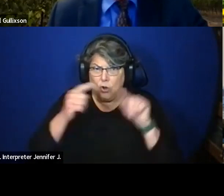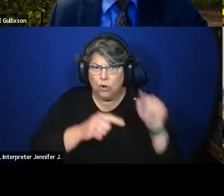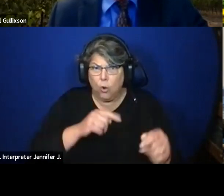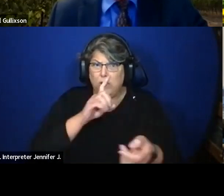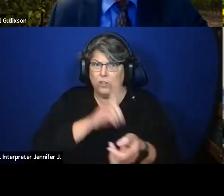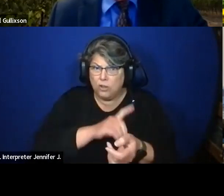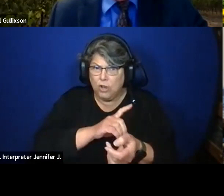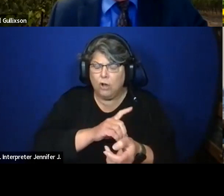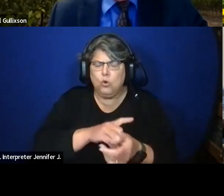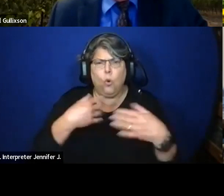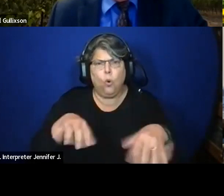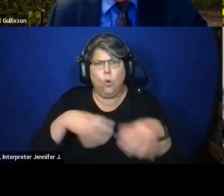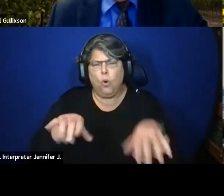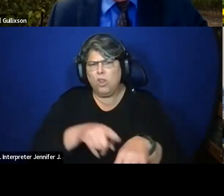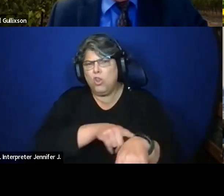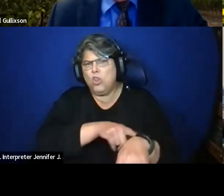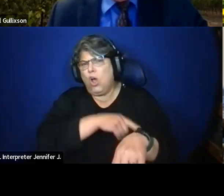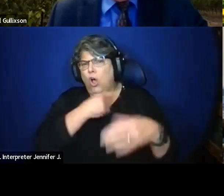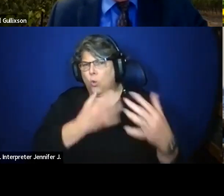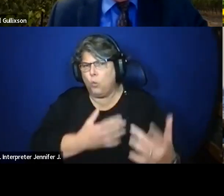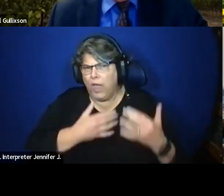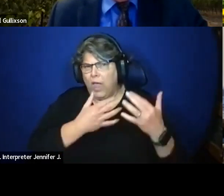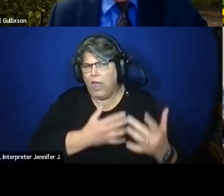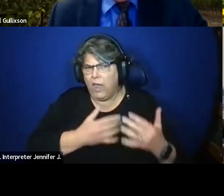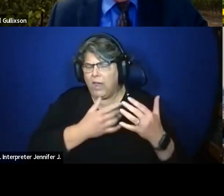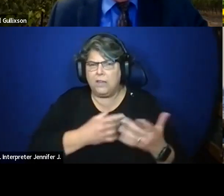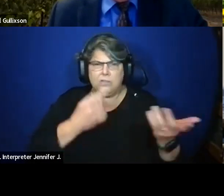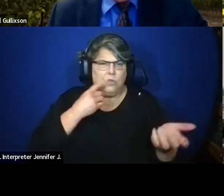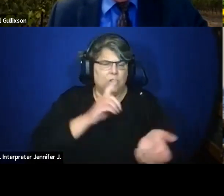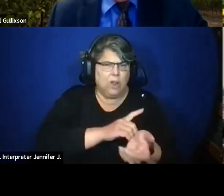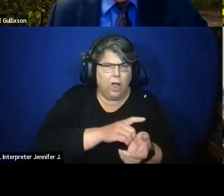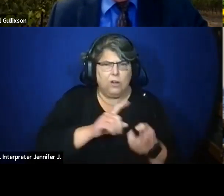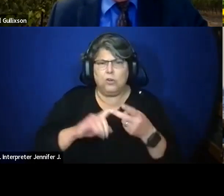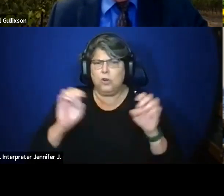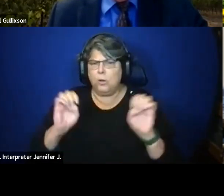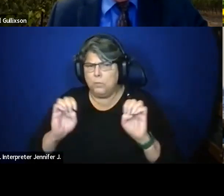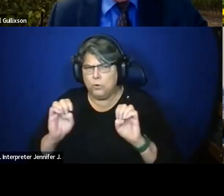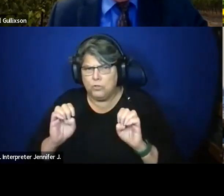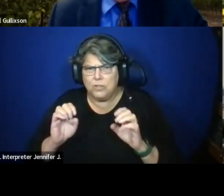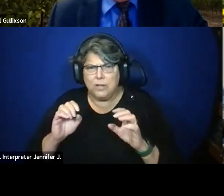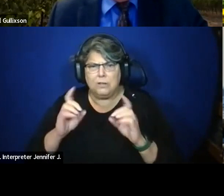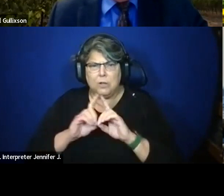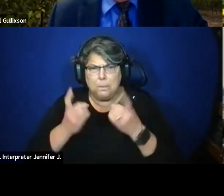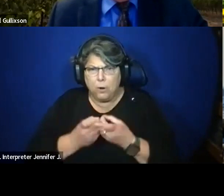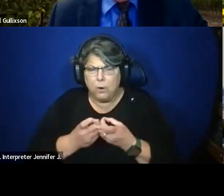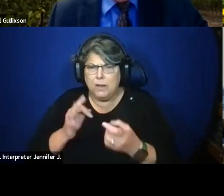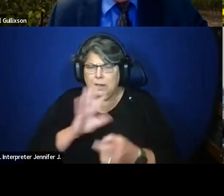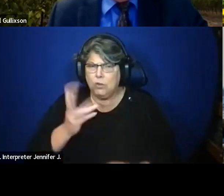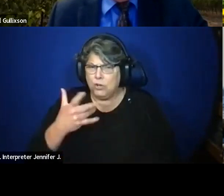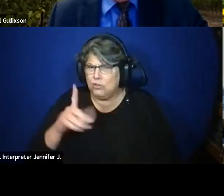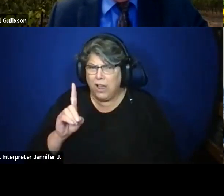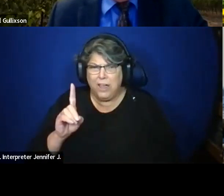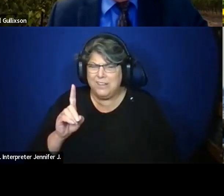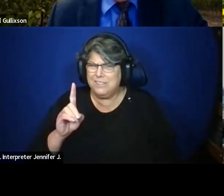for the pediatrician and primary care providers, for emergency departments. If your child is